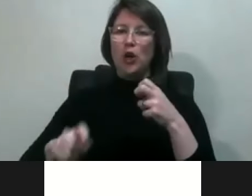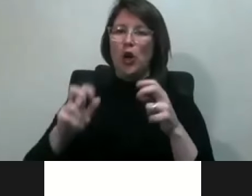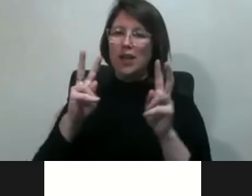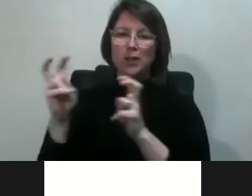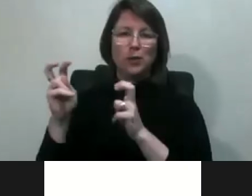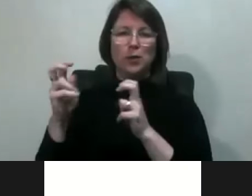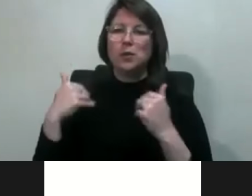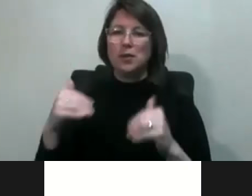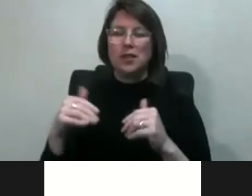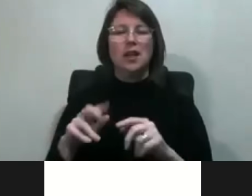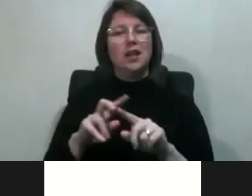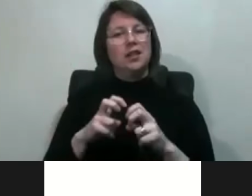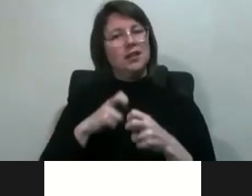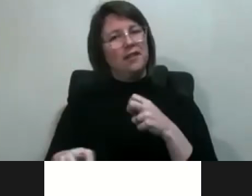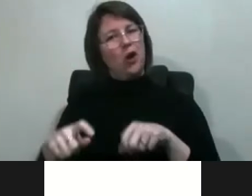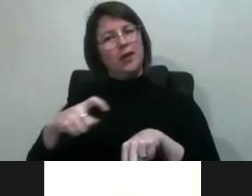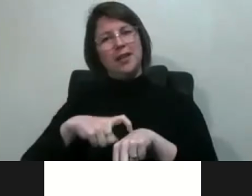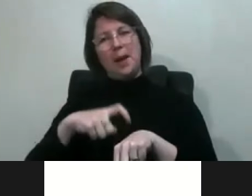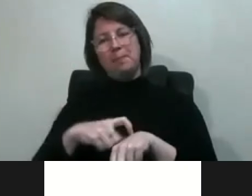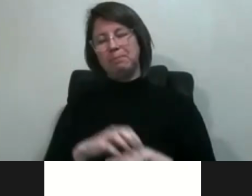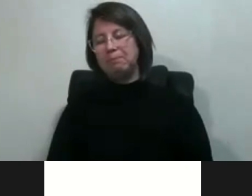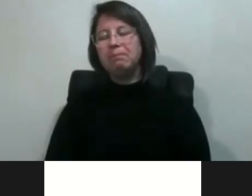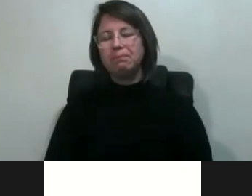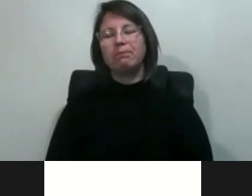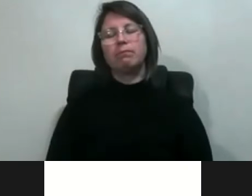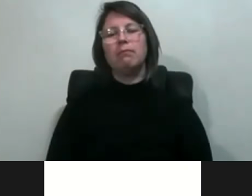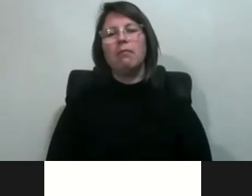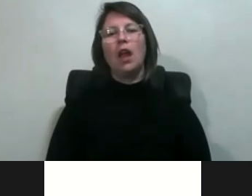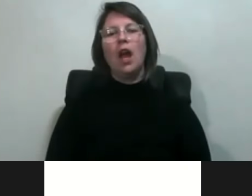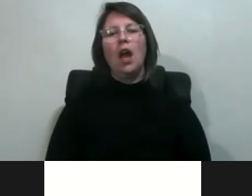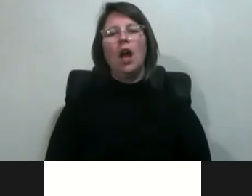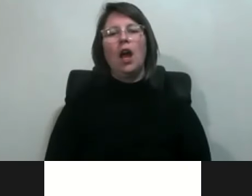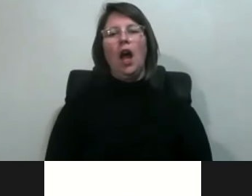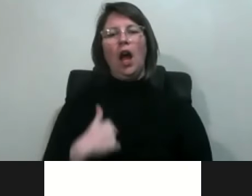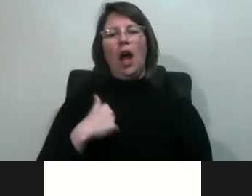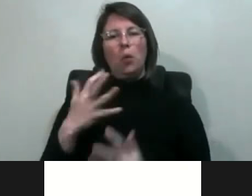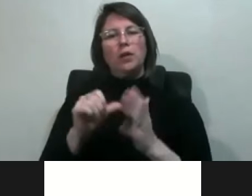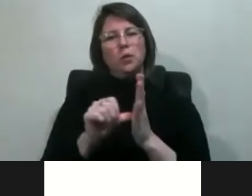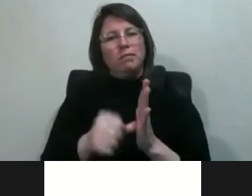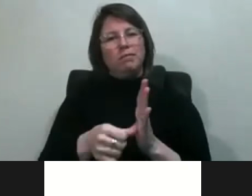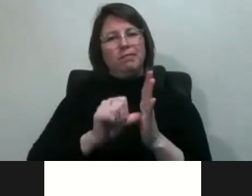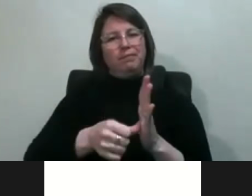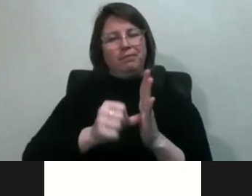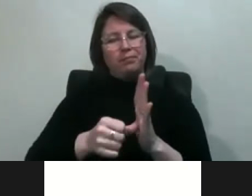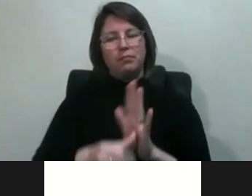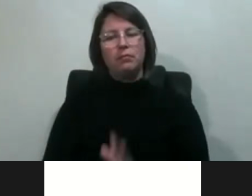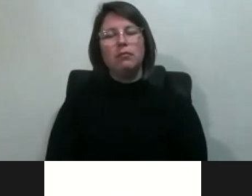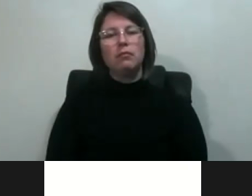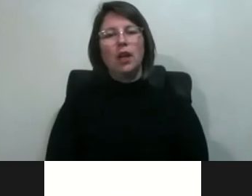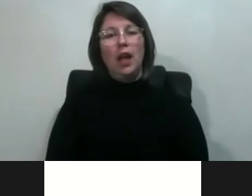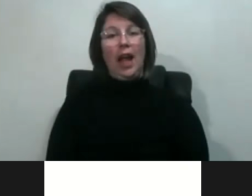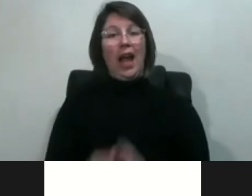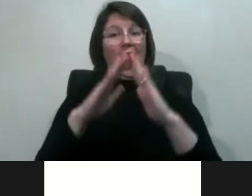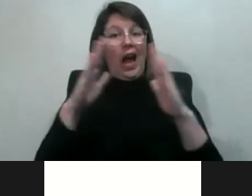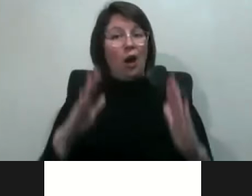in difficult times. I did want to underscore that given the Housing